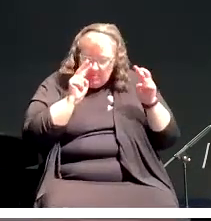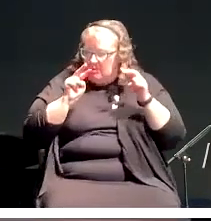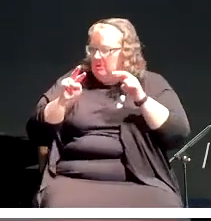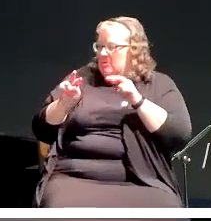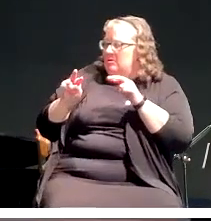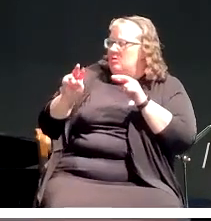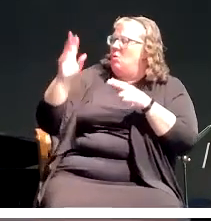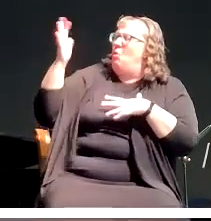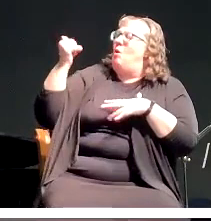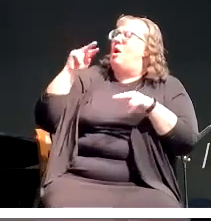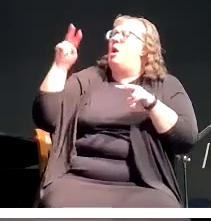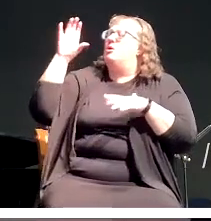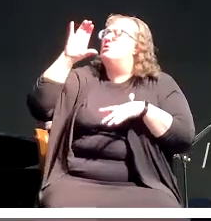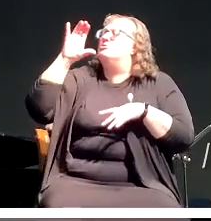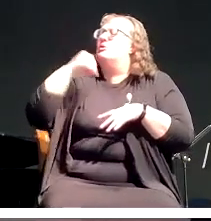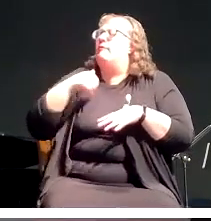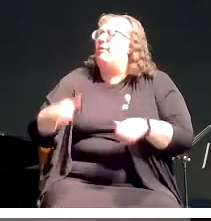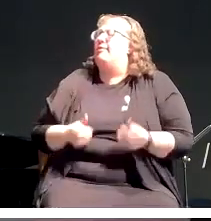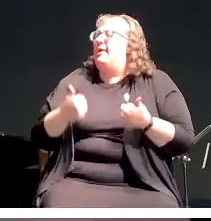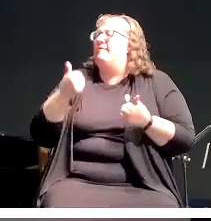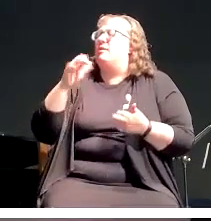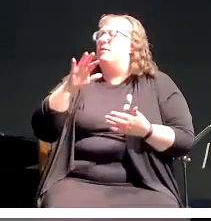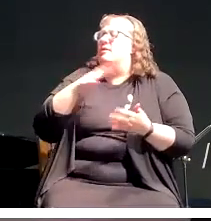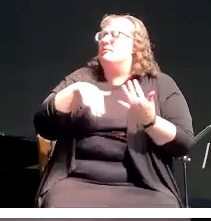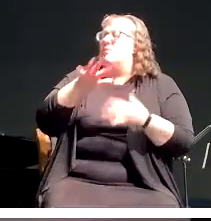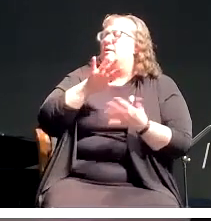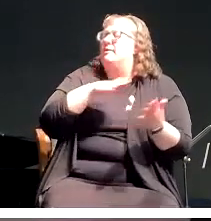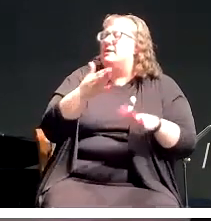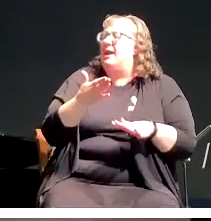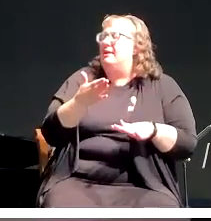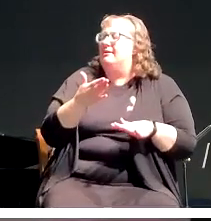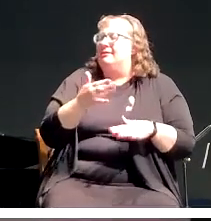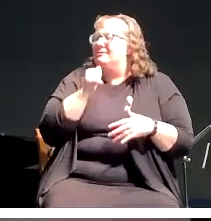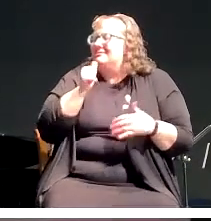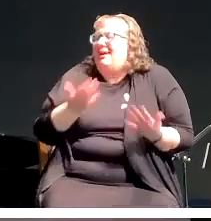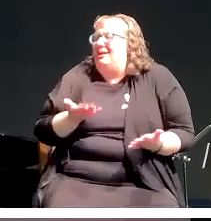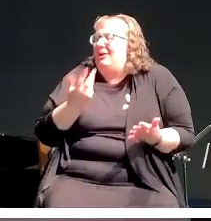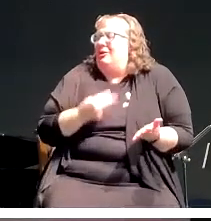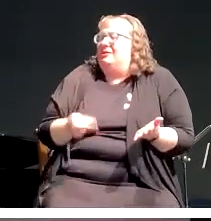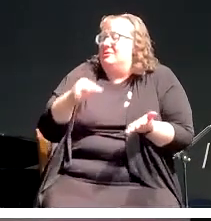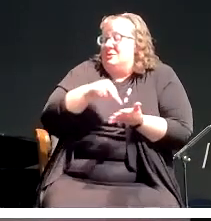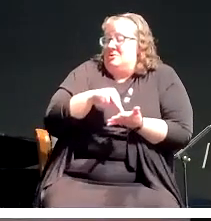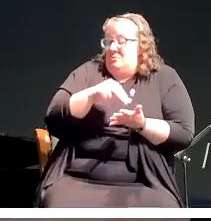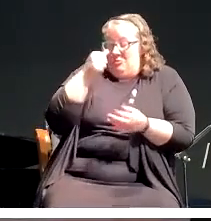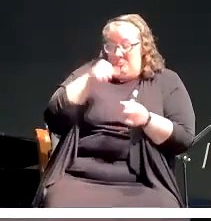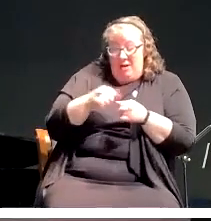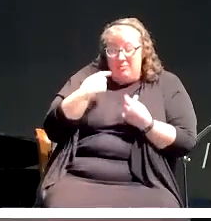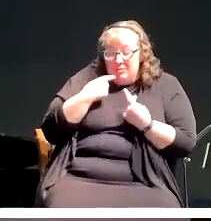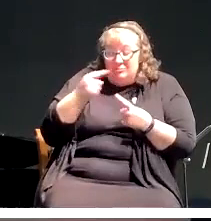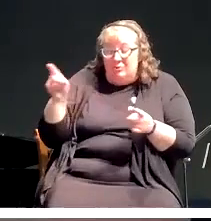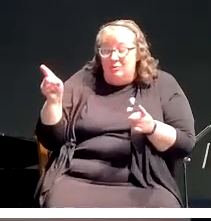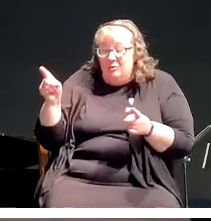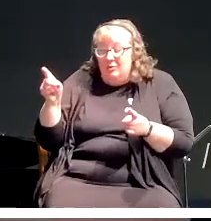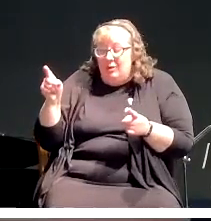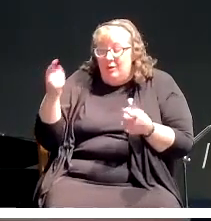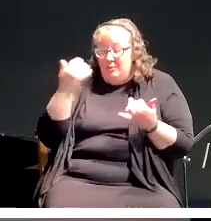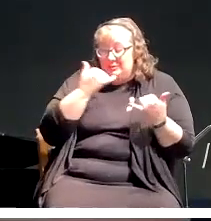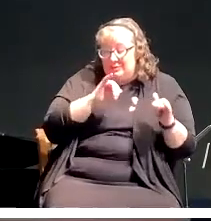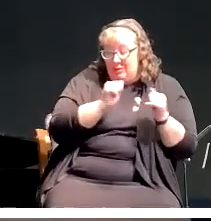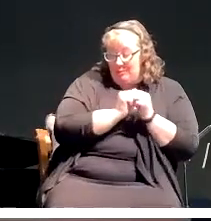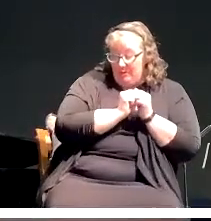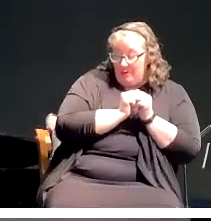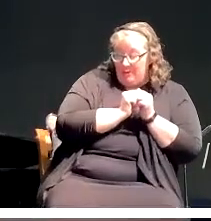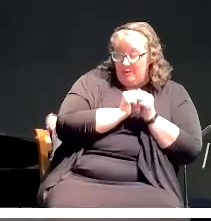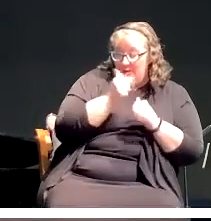living among the dead? He is not here. He is risen. Remember how he told you while he was still with you